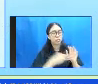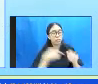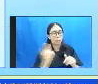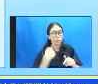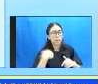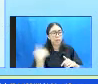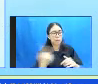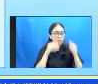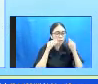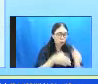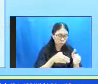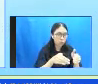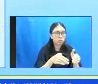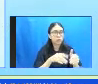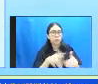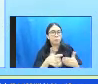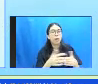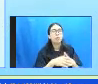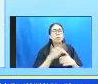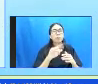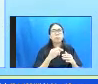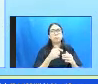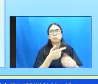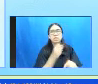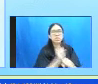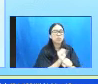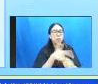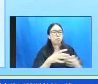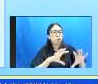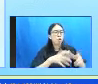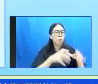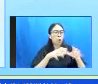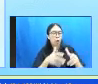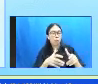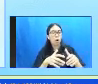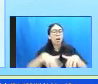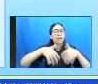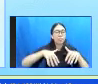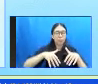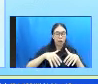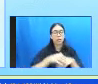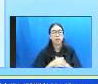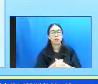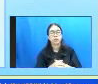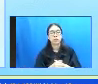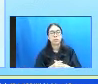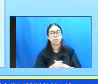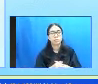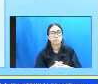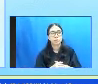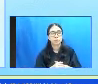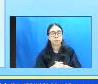focus on the most vulnerable group from the climate change impact or climate change consequence, like